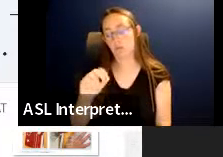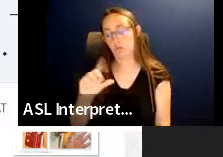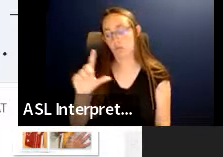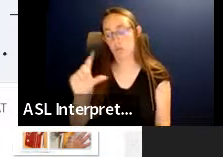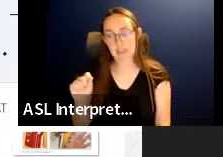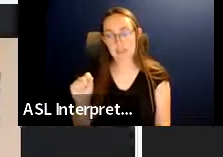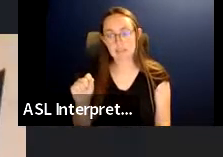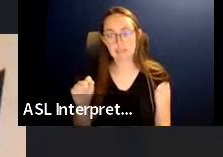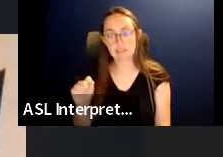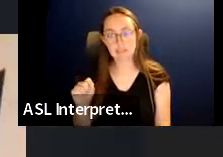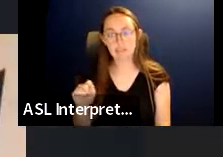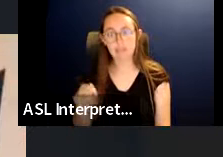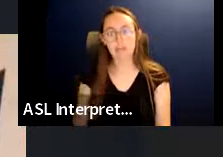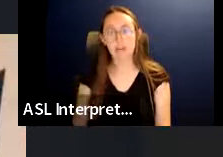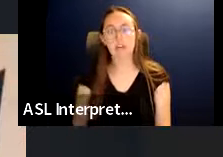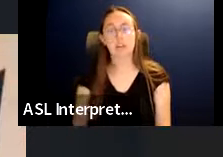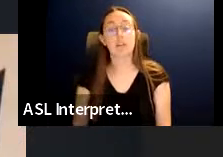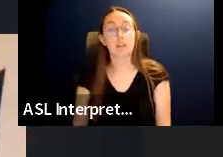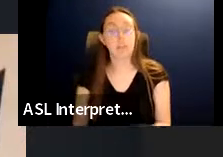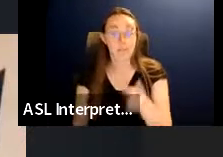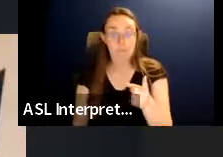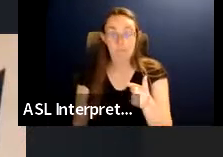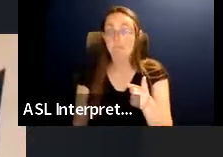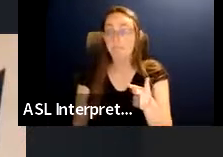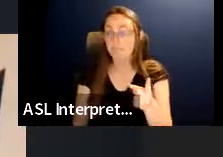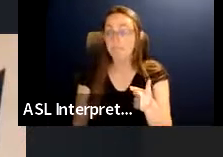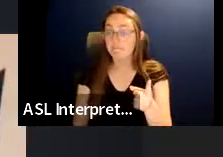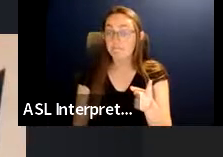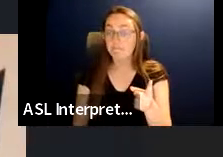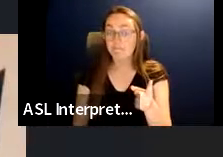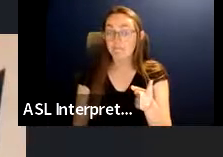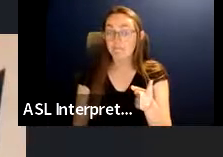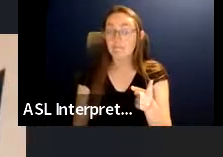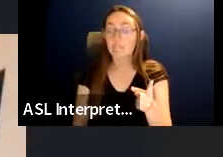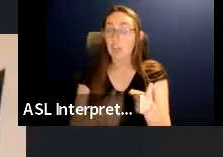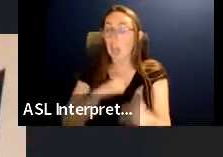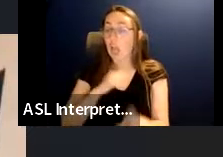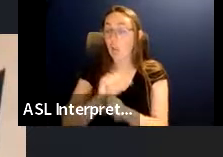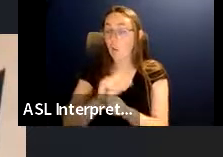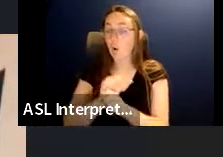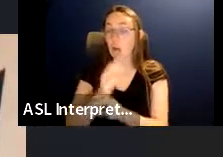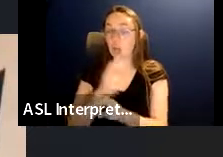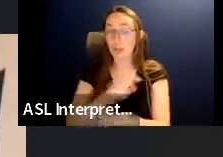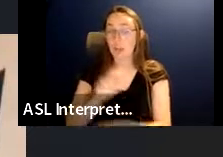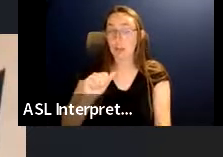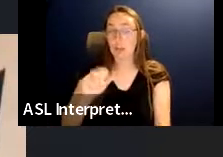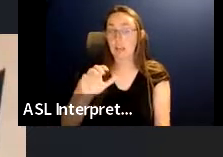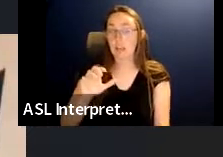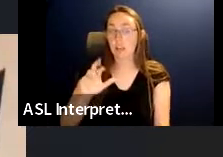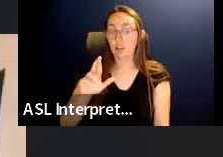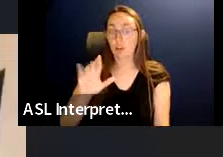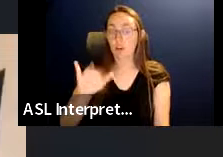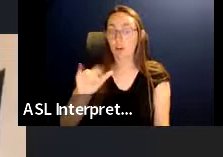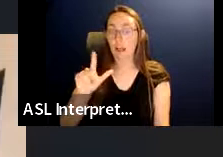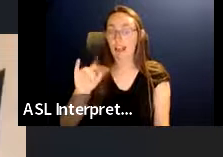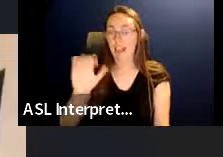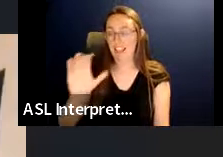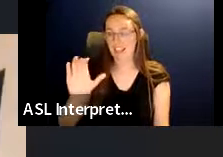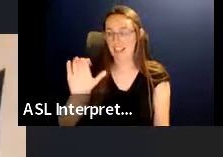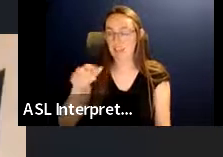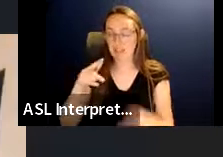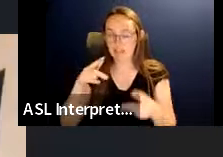this is an acrylic cutter. So I do work with acrylic, and notice that the acrylic cutter